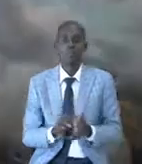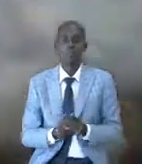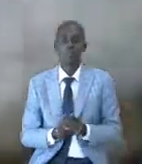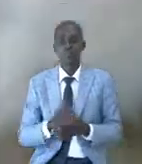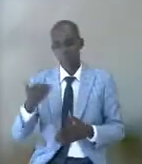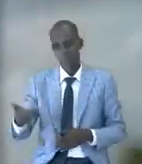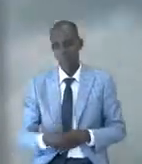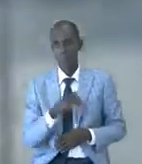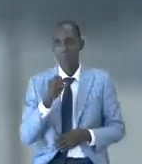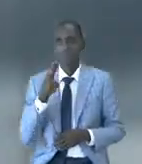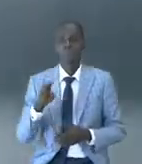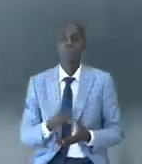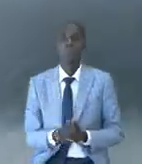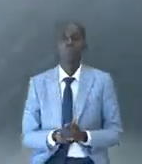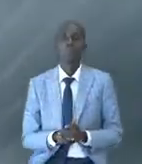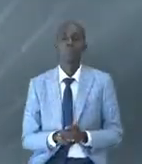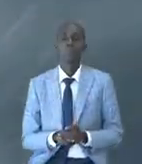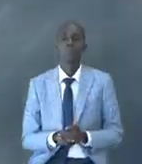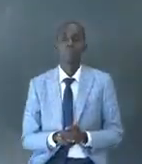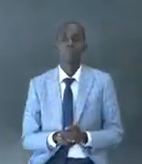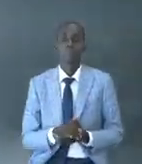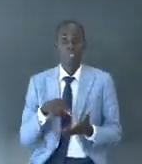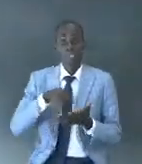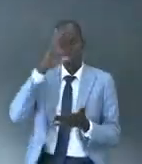Welcome, Joe. Kiss is a very hopeless kiss.